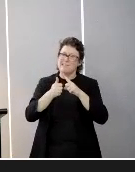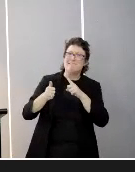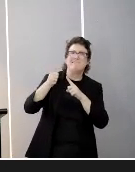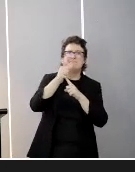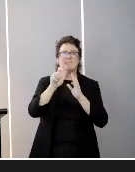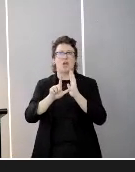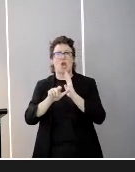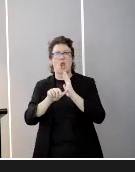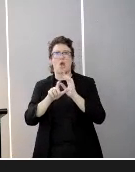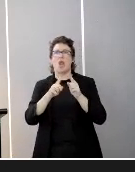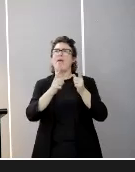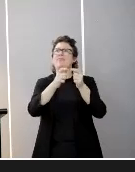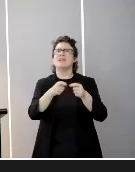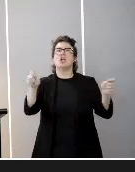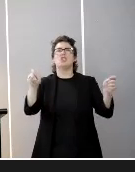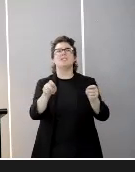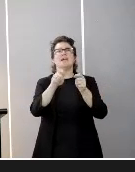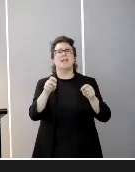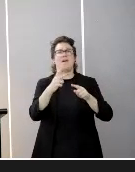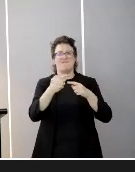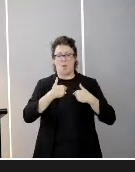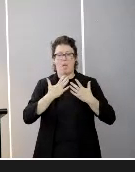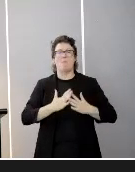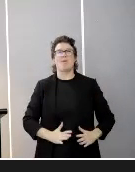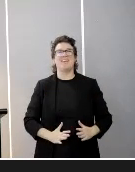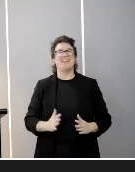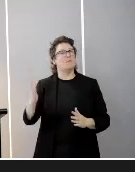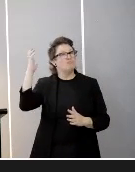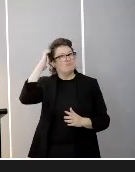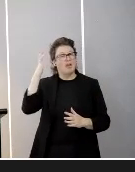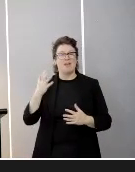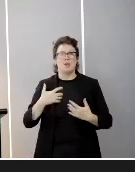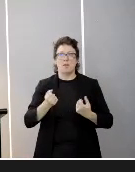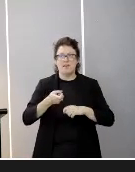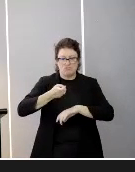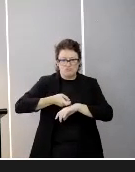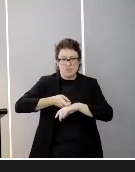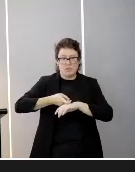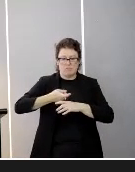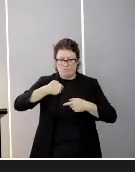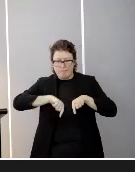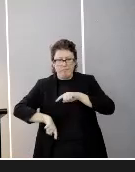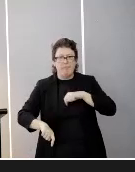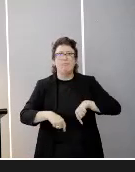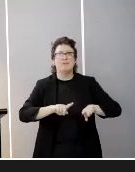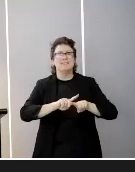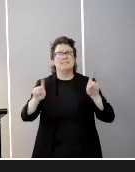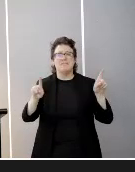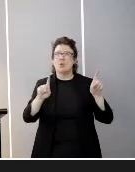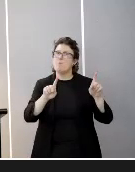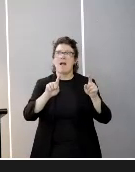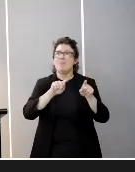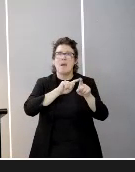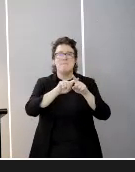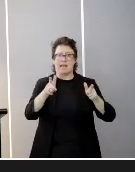as the orchestra conductor. So we have rhythms throughout our body, but the master clock is